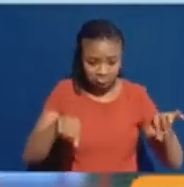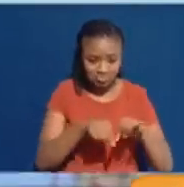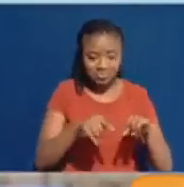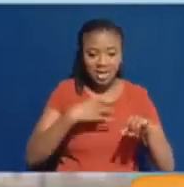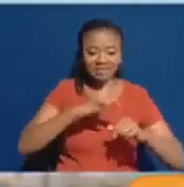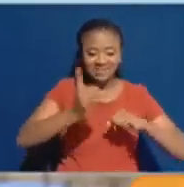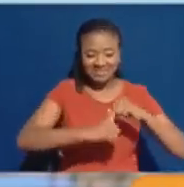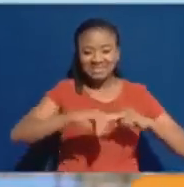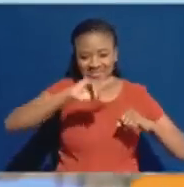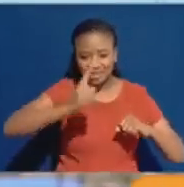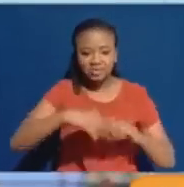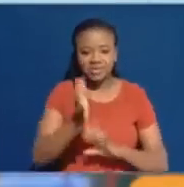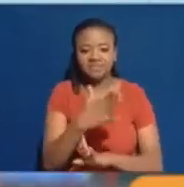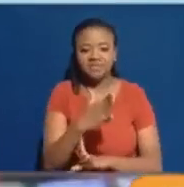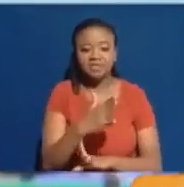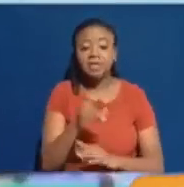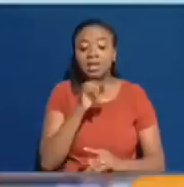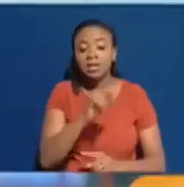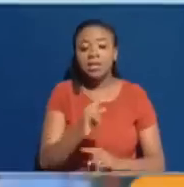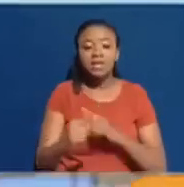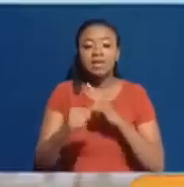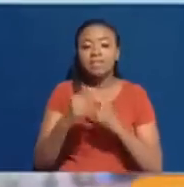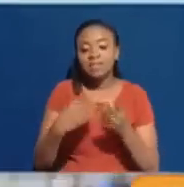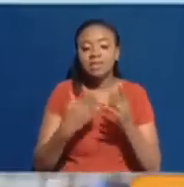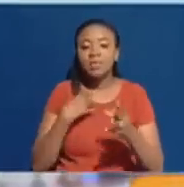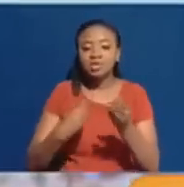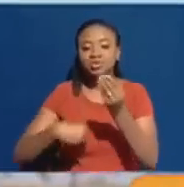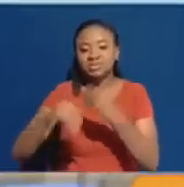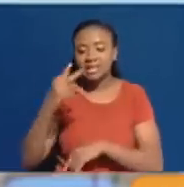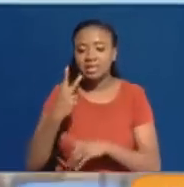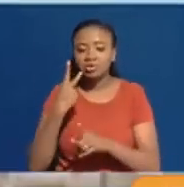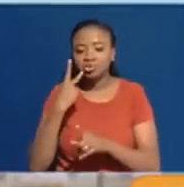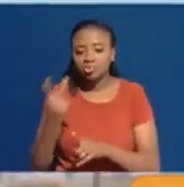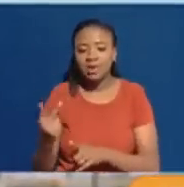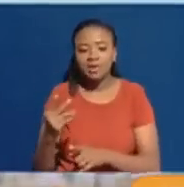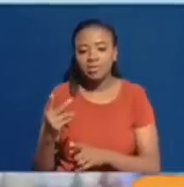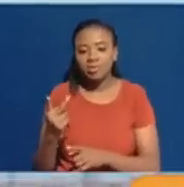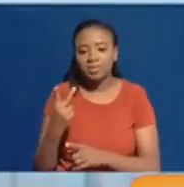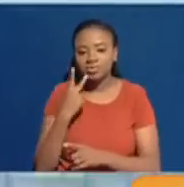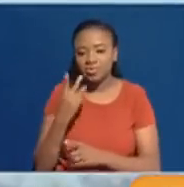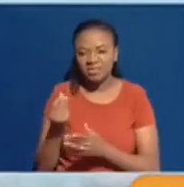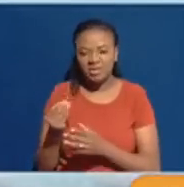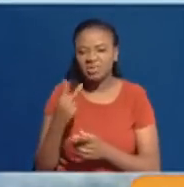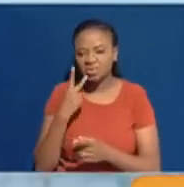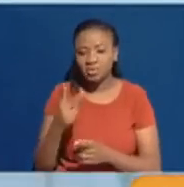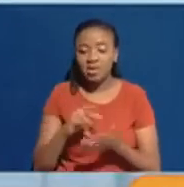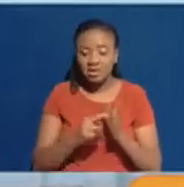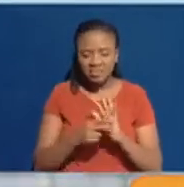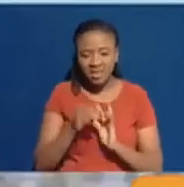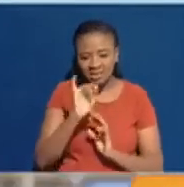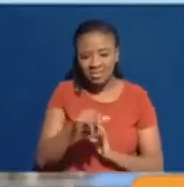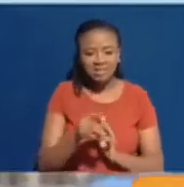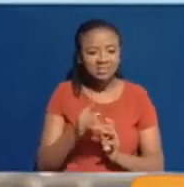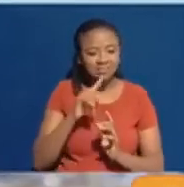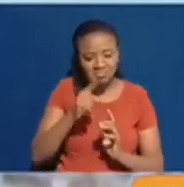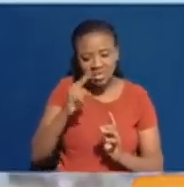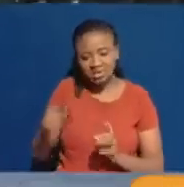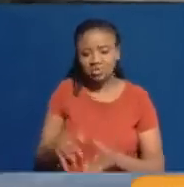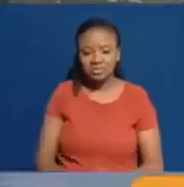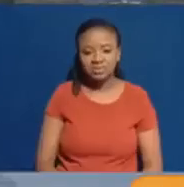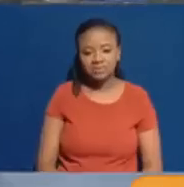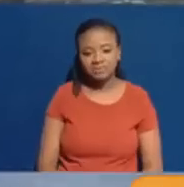of fish, you multiply on the lower side by 200 or 300 shillings. It's around 100 million in terms of